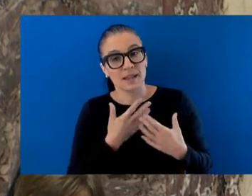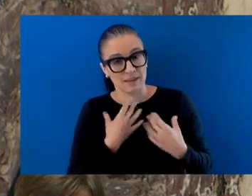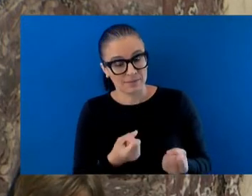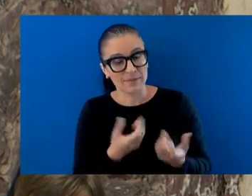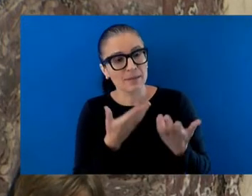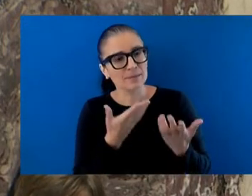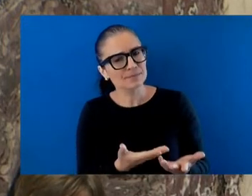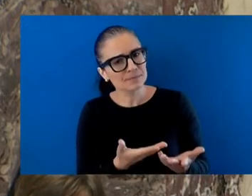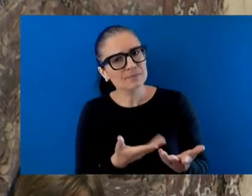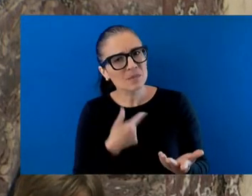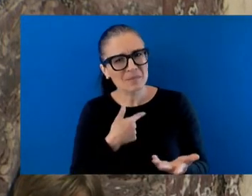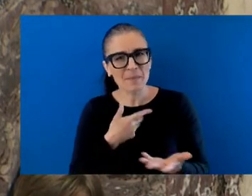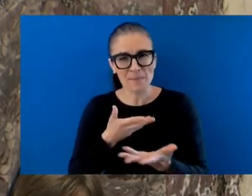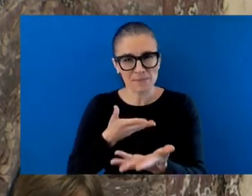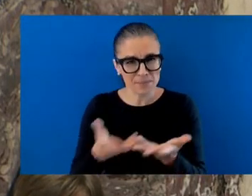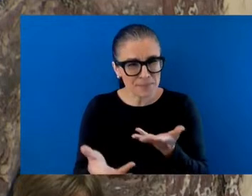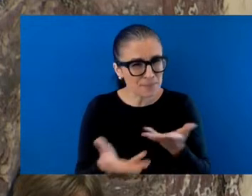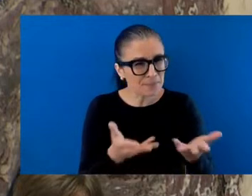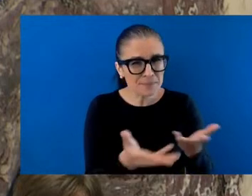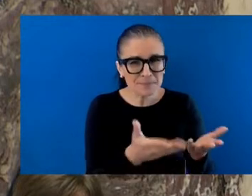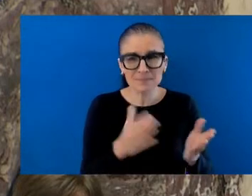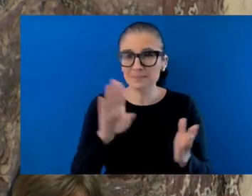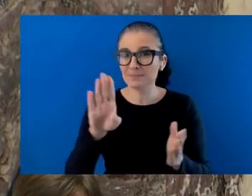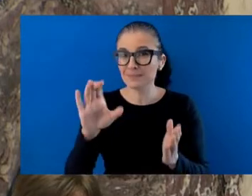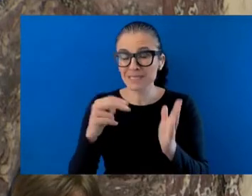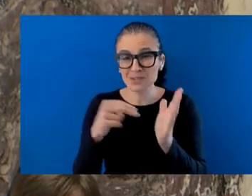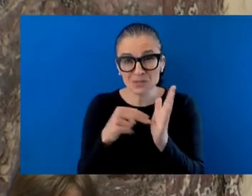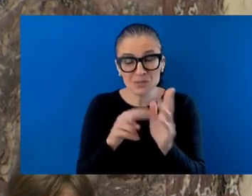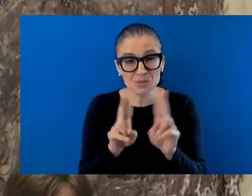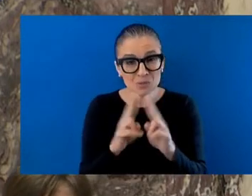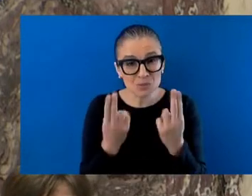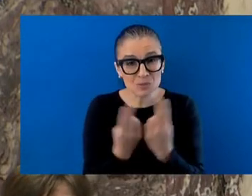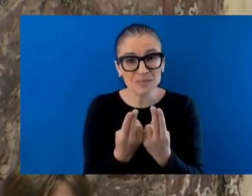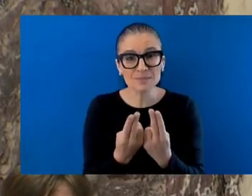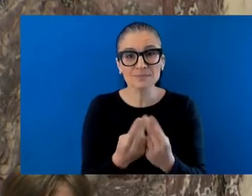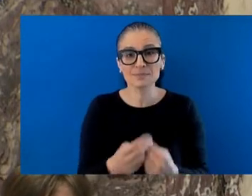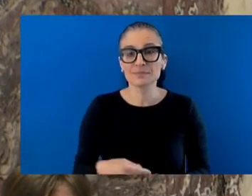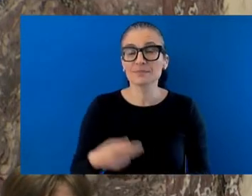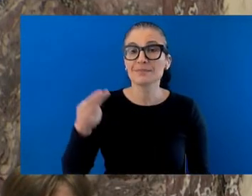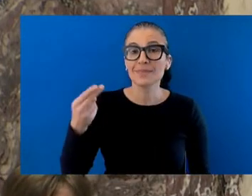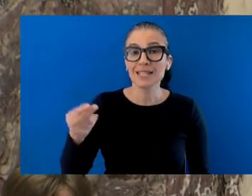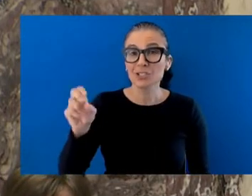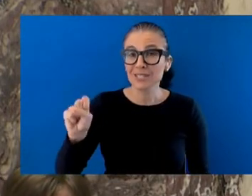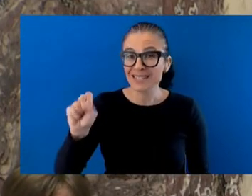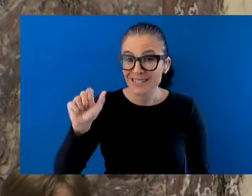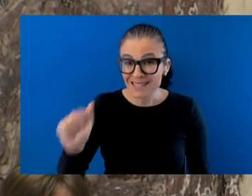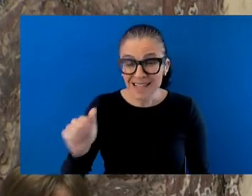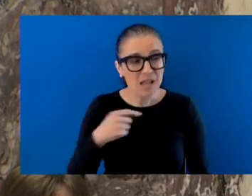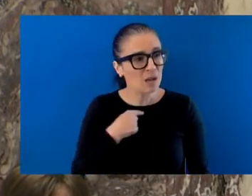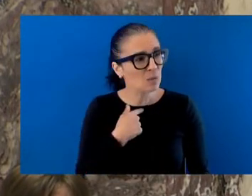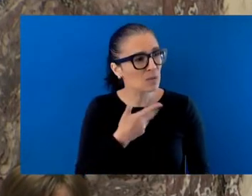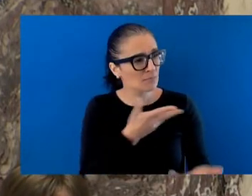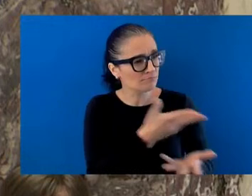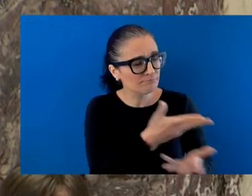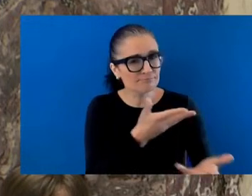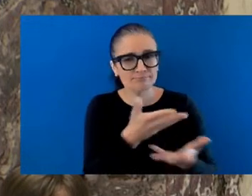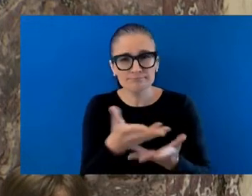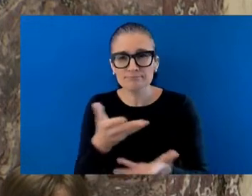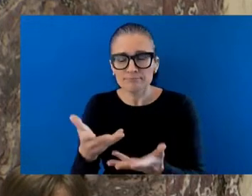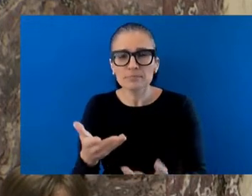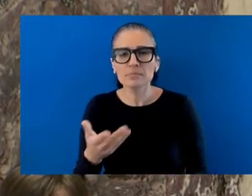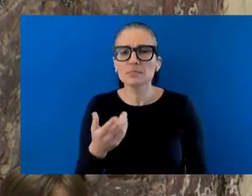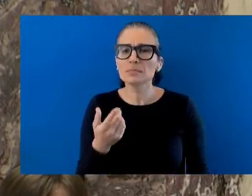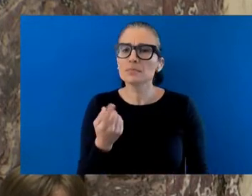with communities, prioritizes the safety of our healthcare workers above all things. We